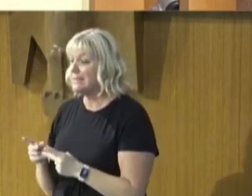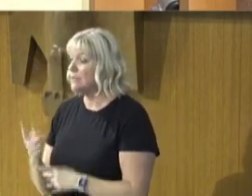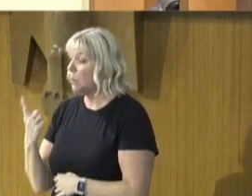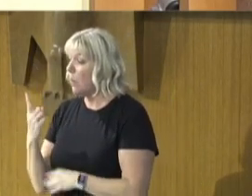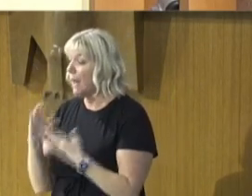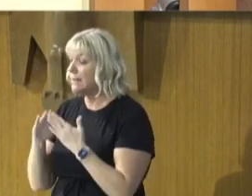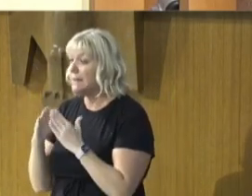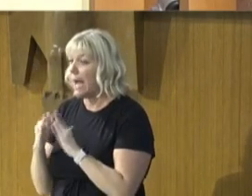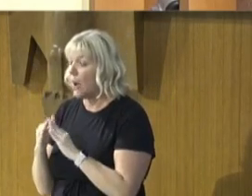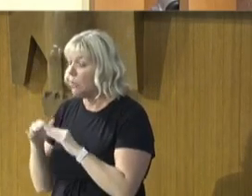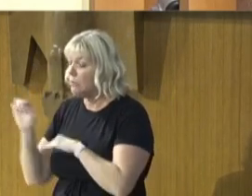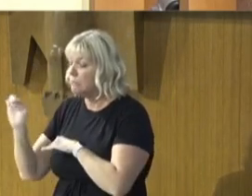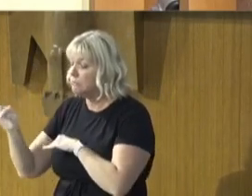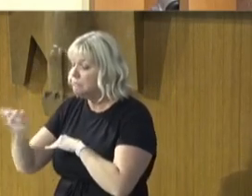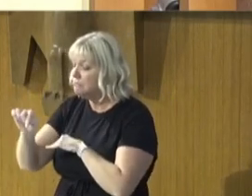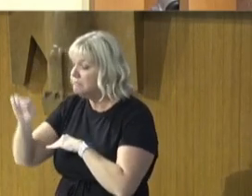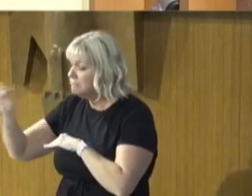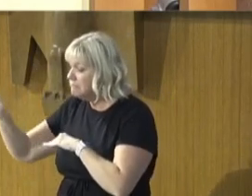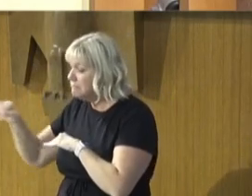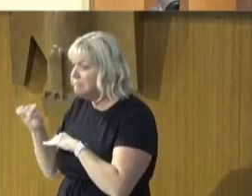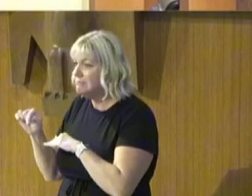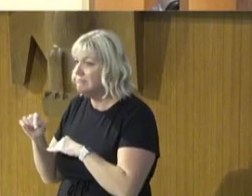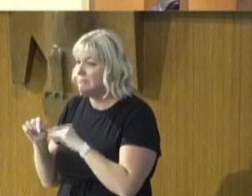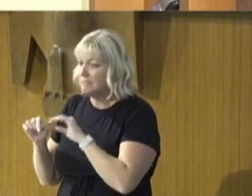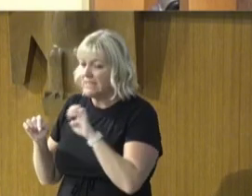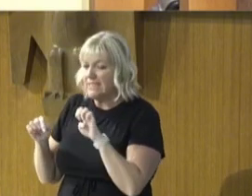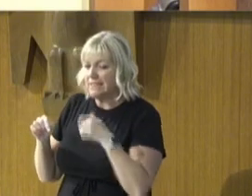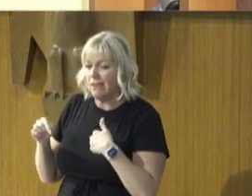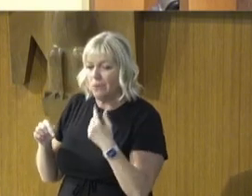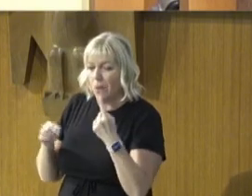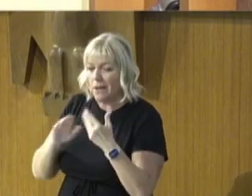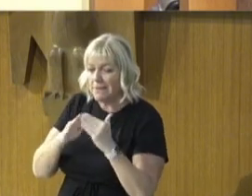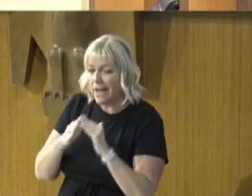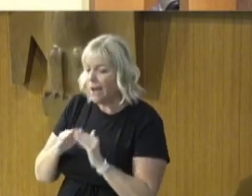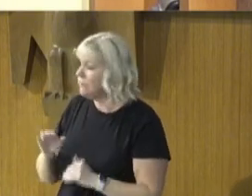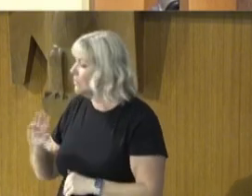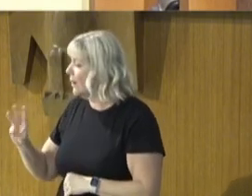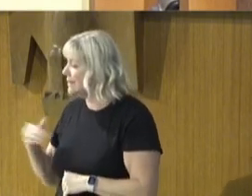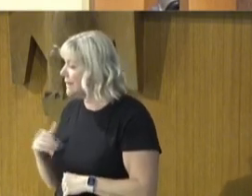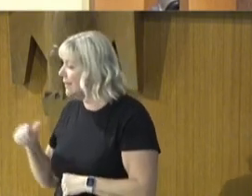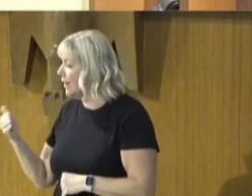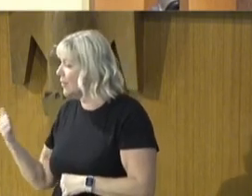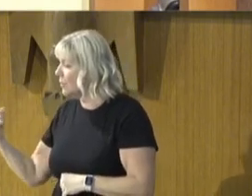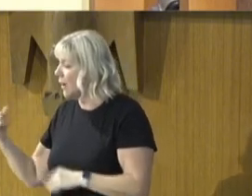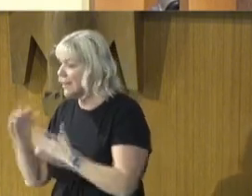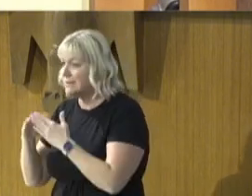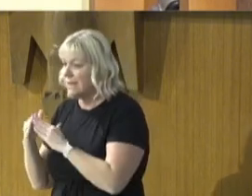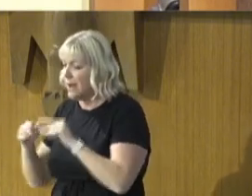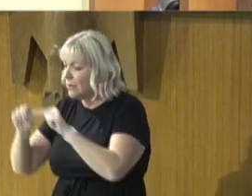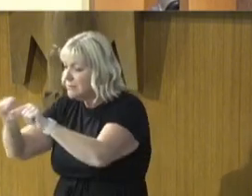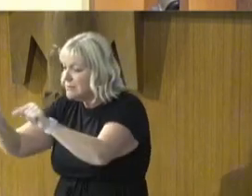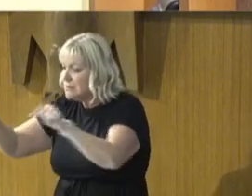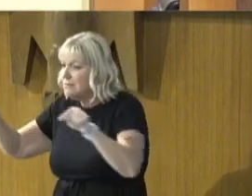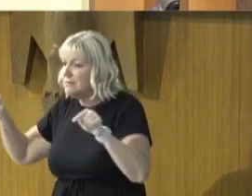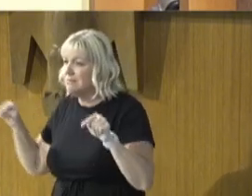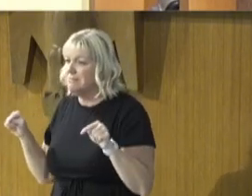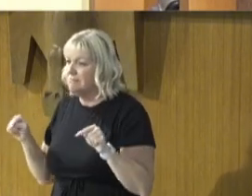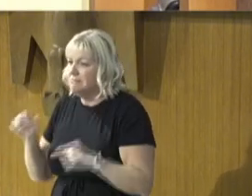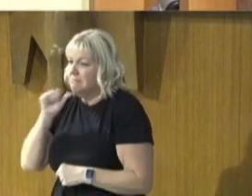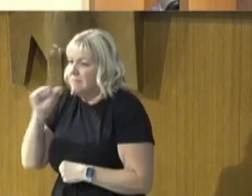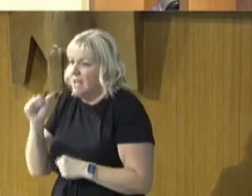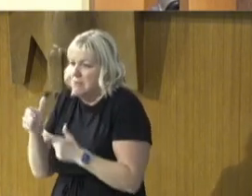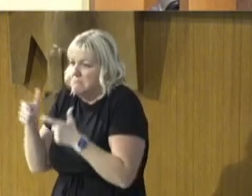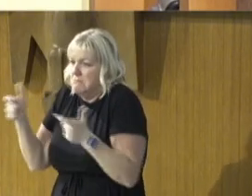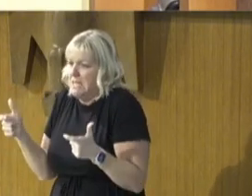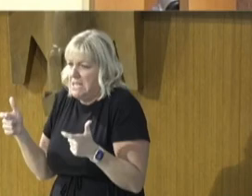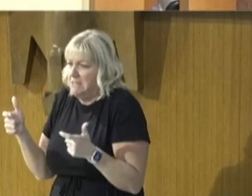and eastward, Naarun, and westward, Gezar and its towns, Shechem and its towns, as far as Ayah and its